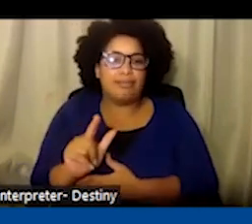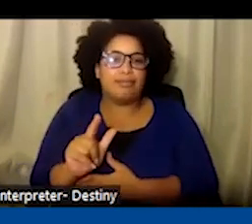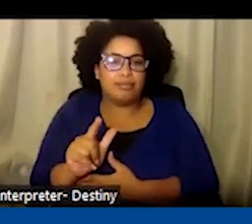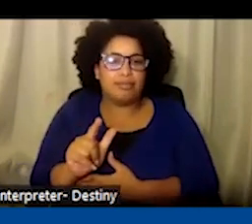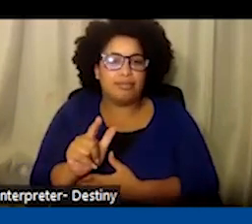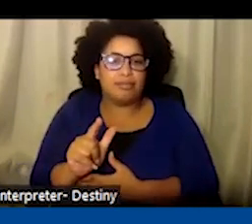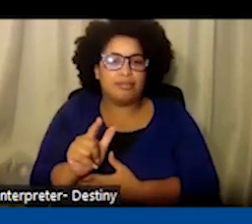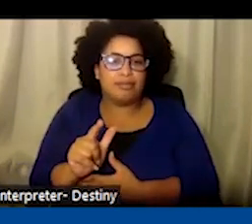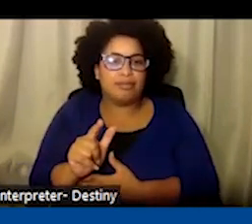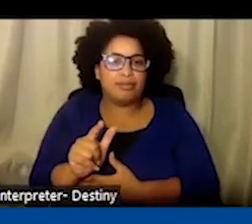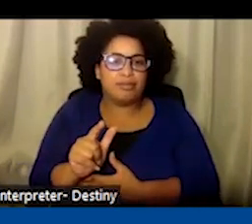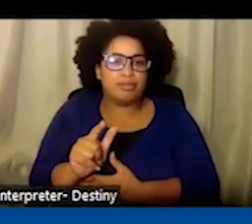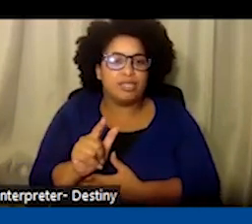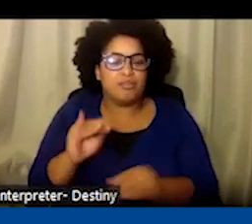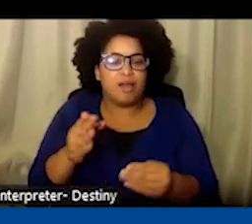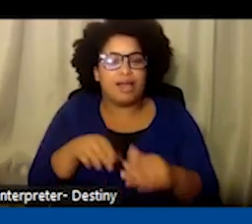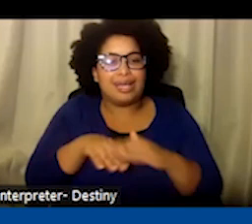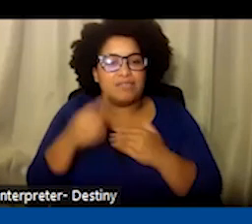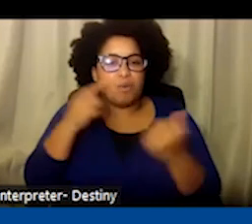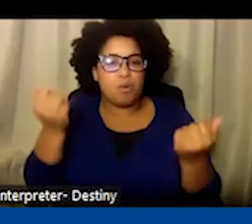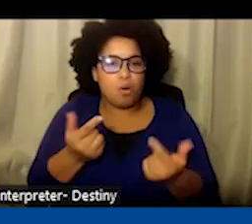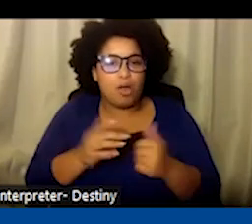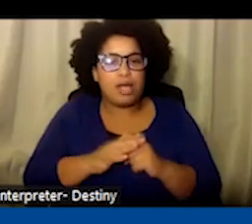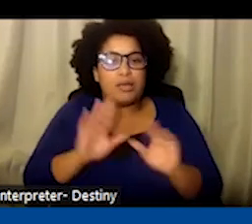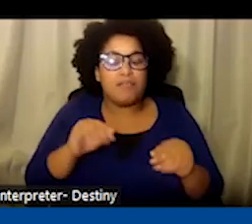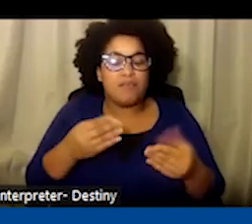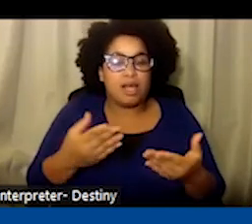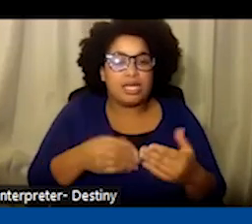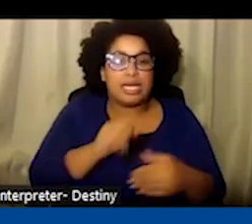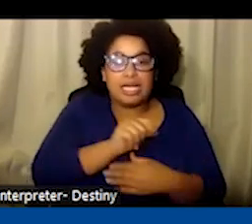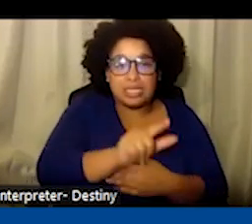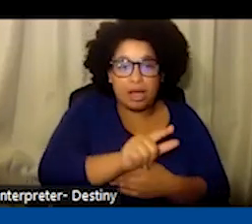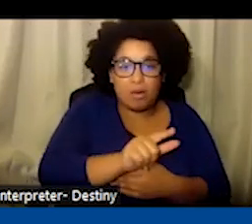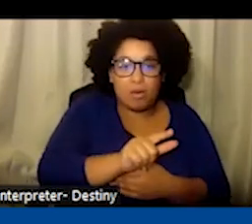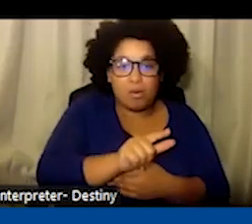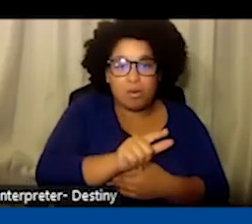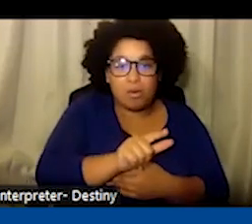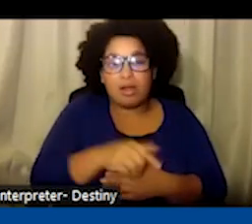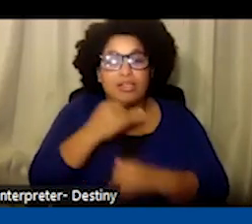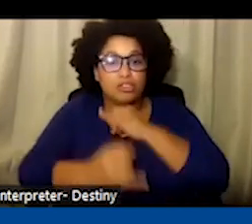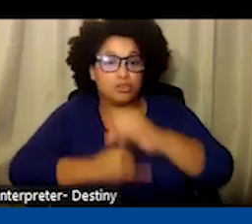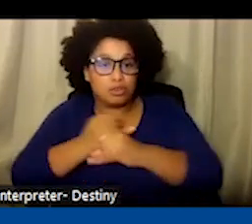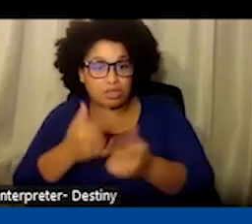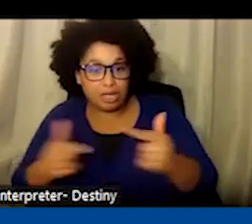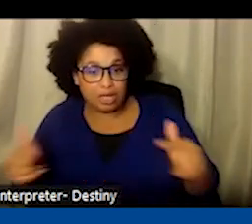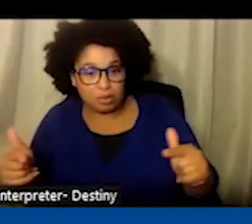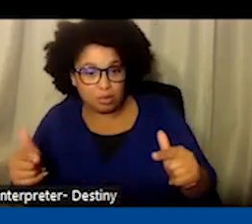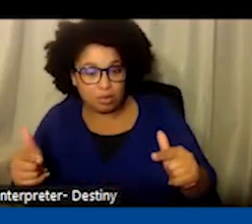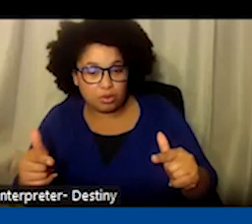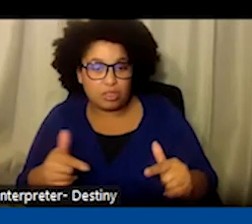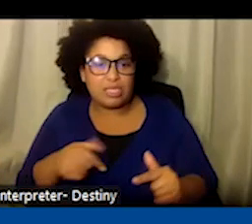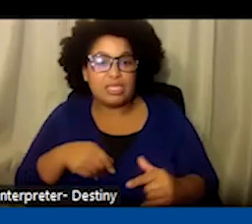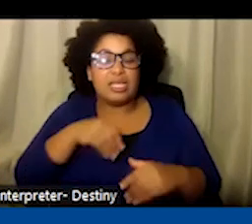to promote accessibility for all. Sign language can be provided in American Sign Language, International Sign Language,